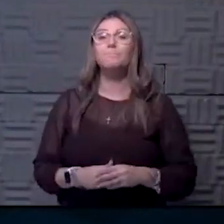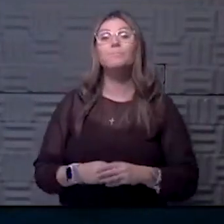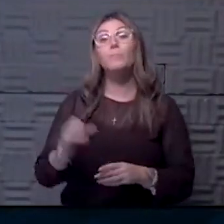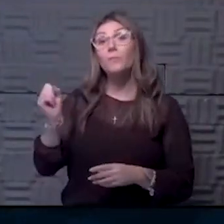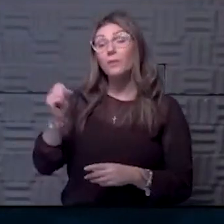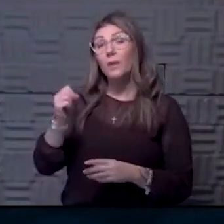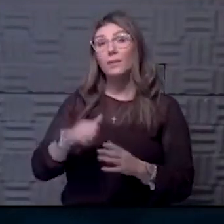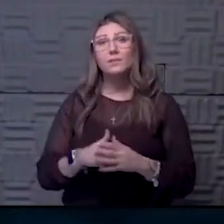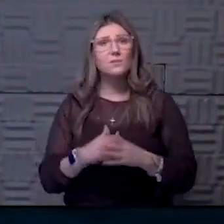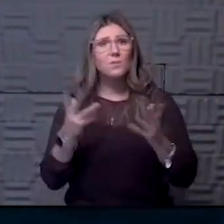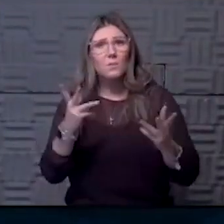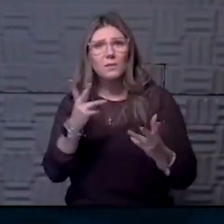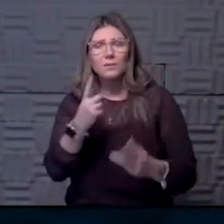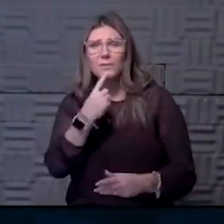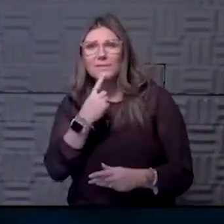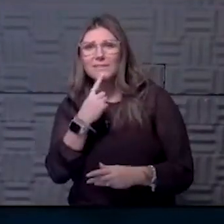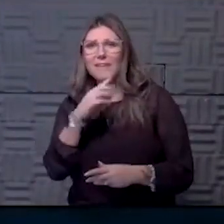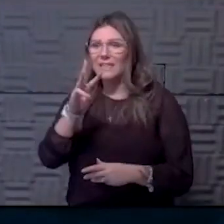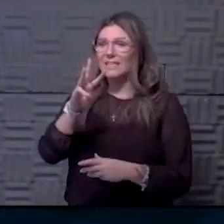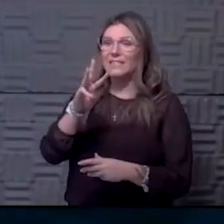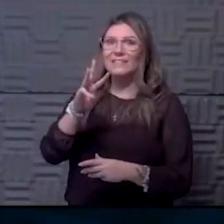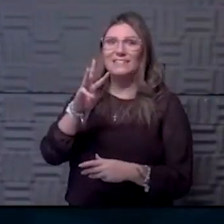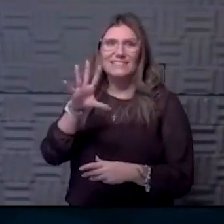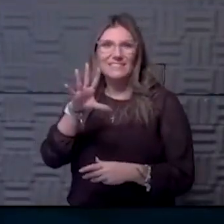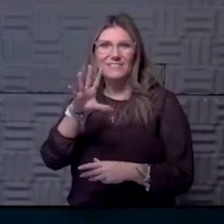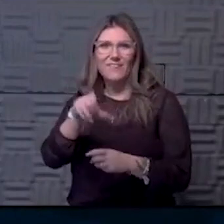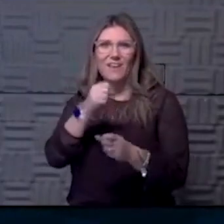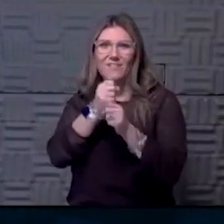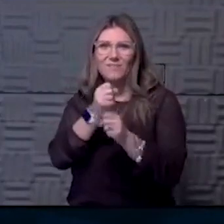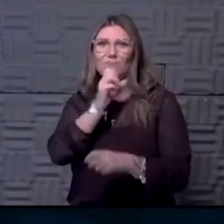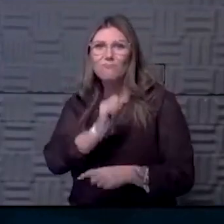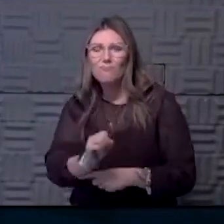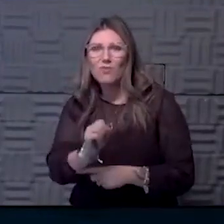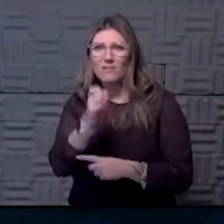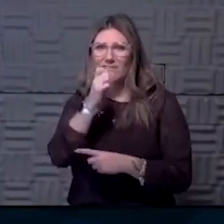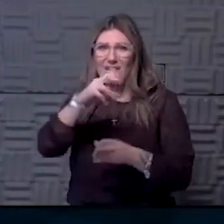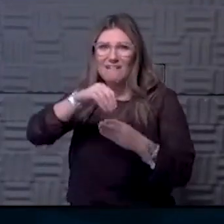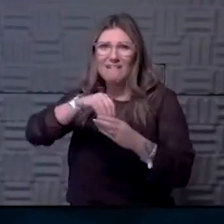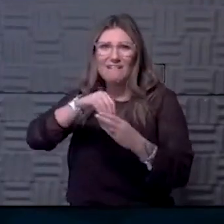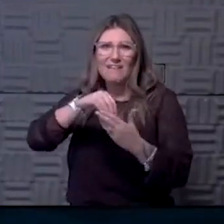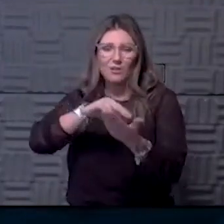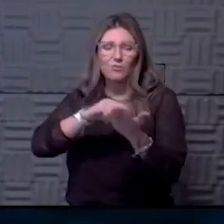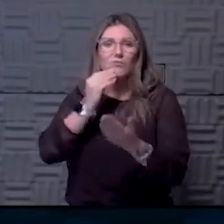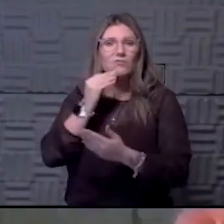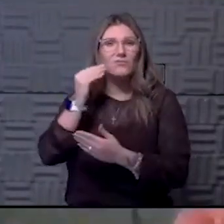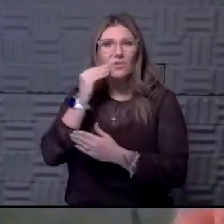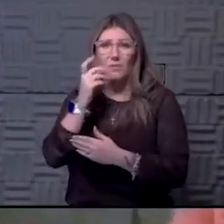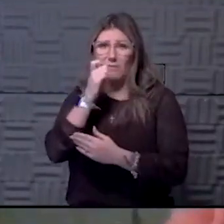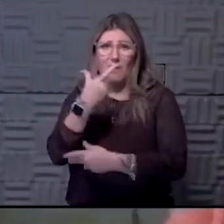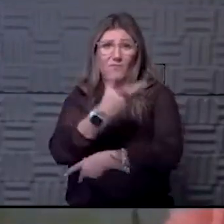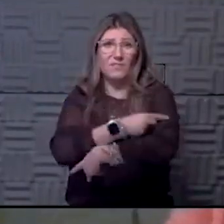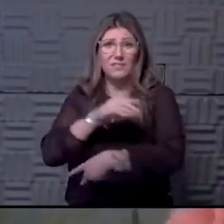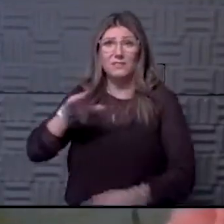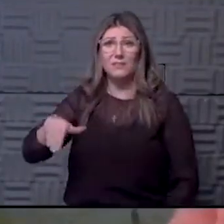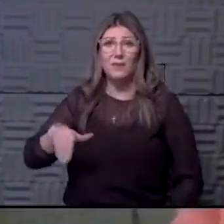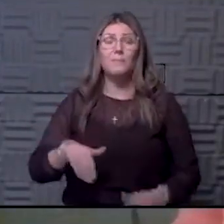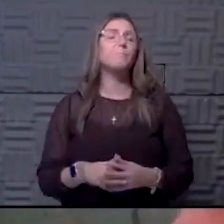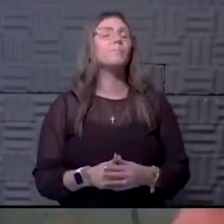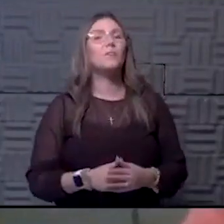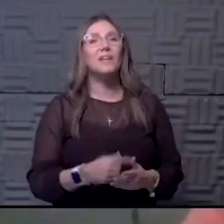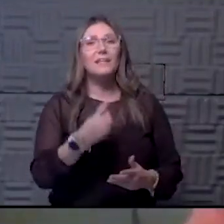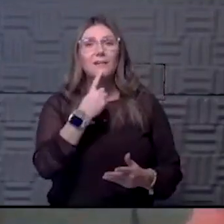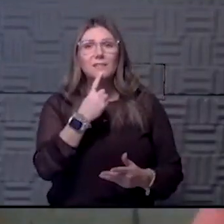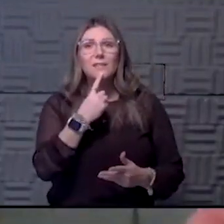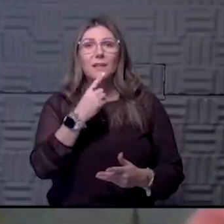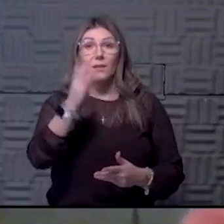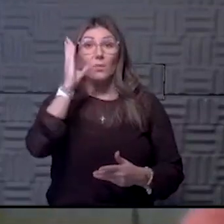indeed. So what do we say to the 65 and above who are not in a nursing home and couldn't get the vaccine yet? I think we say to them that